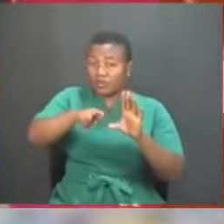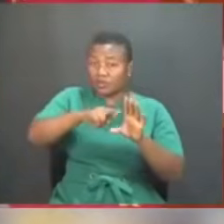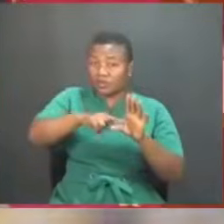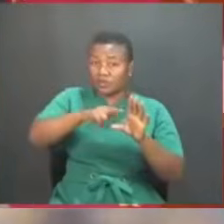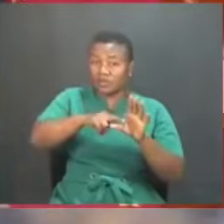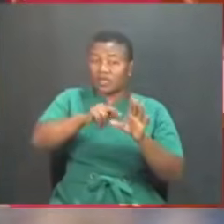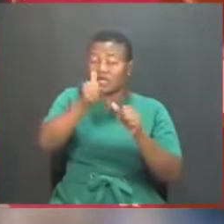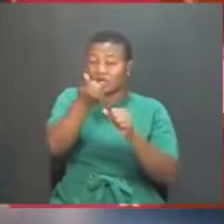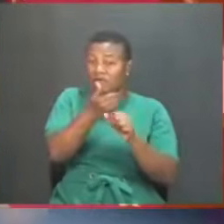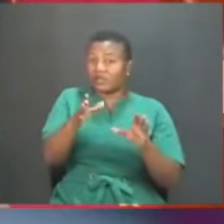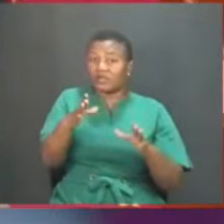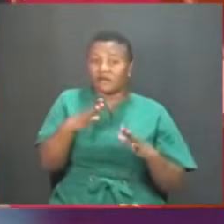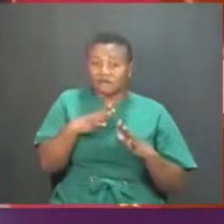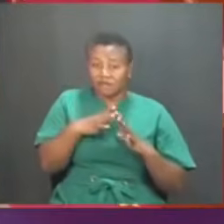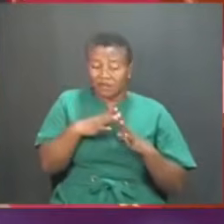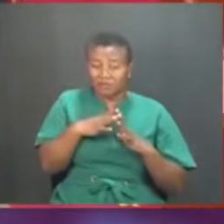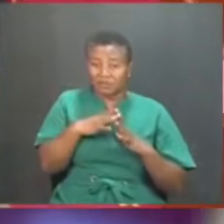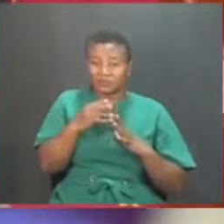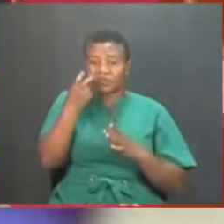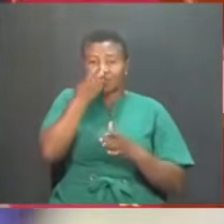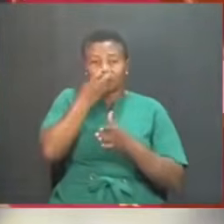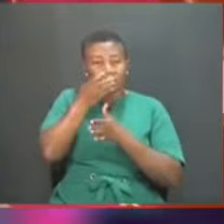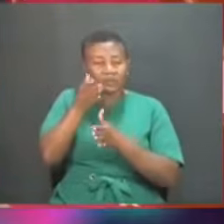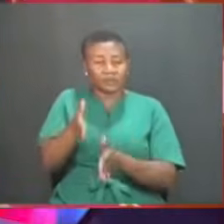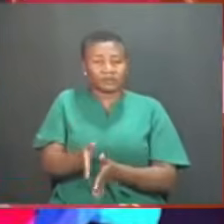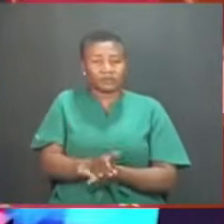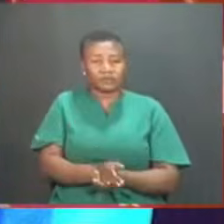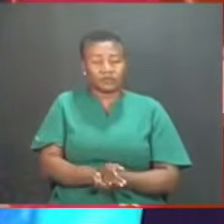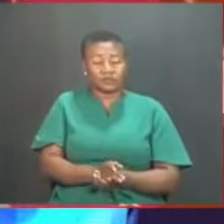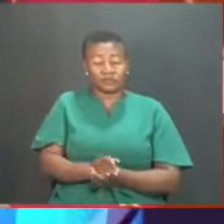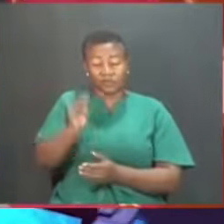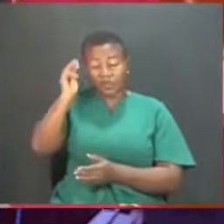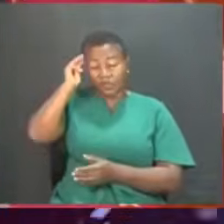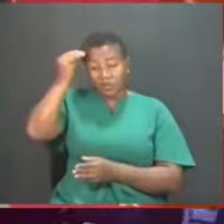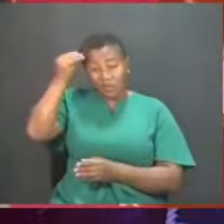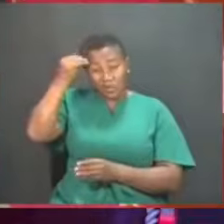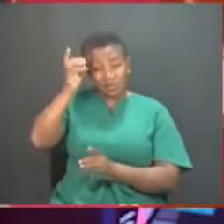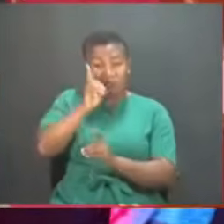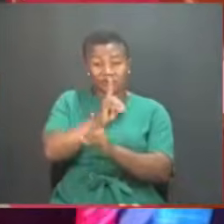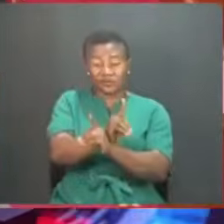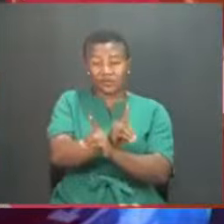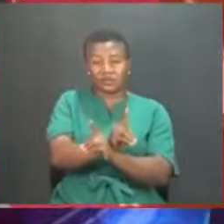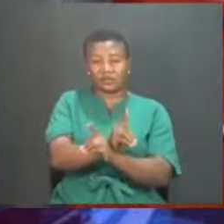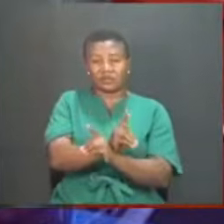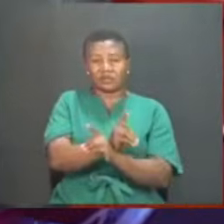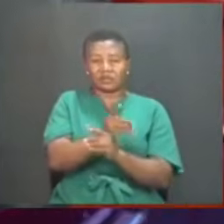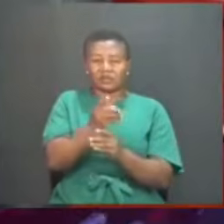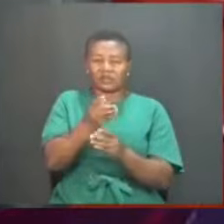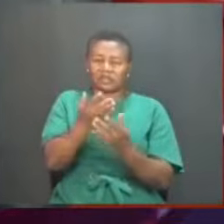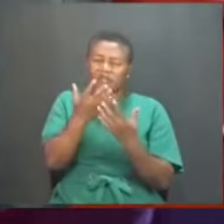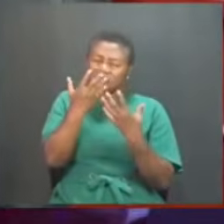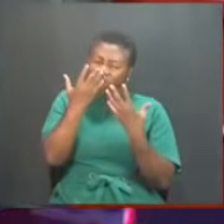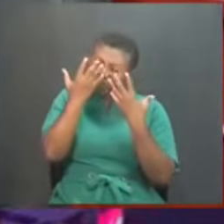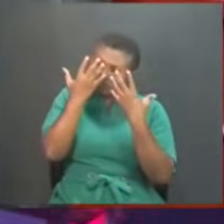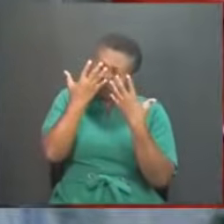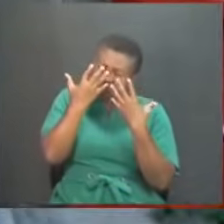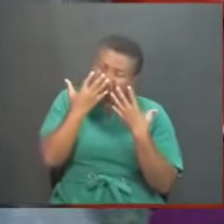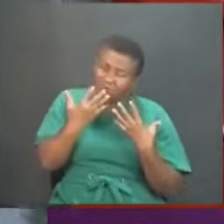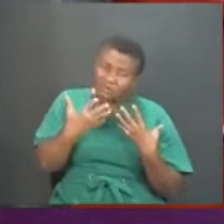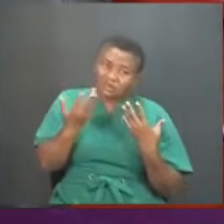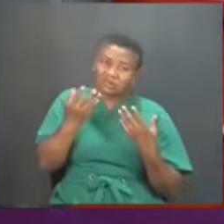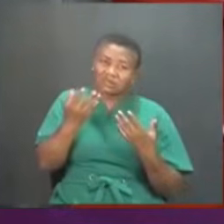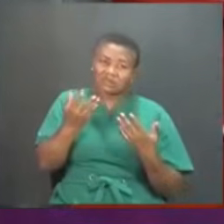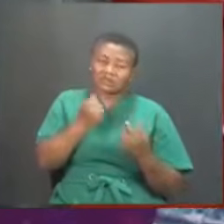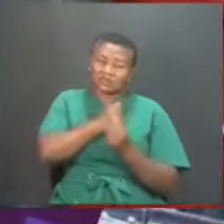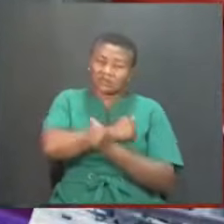without incident. Right Honorable Speaker, the Ministry of Defense deeply mourns the loss of life and